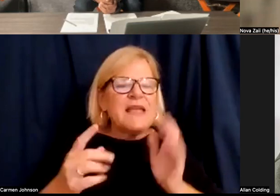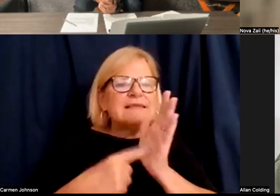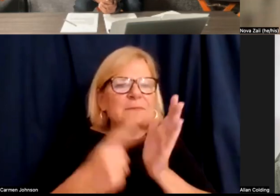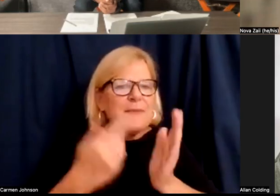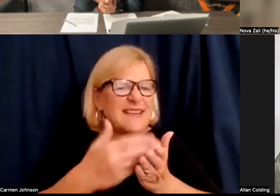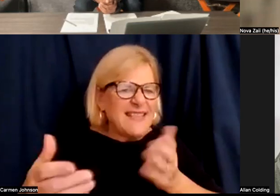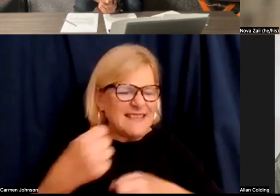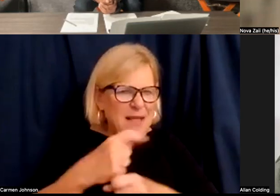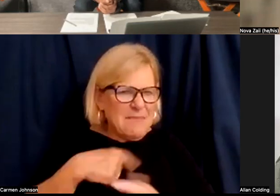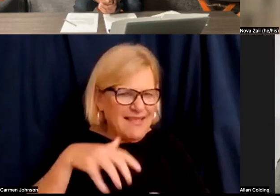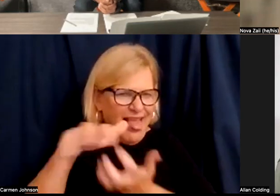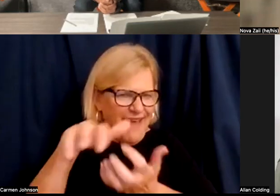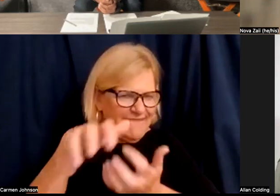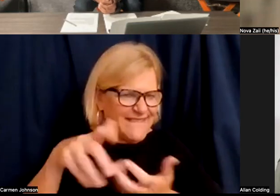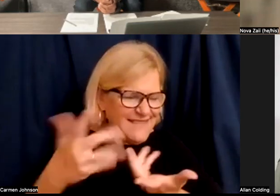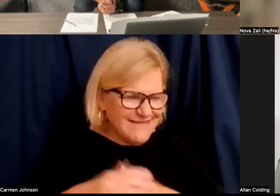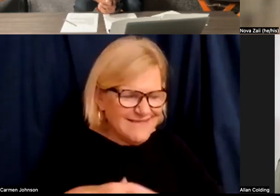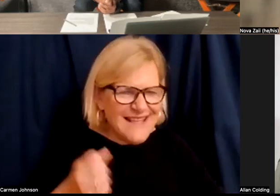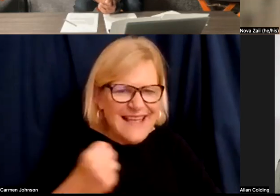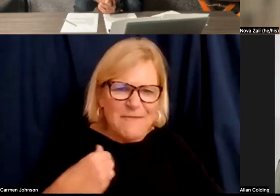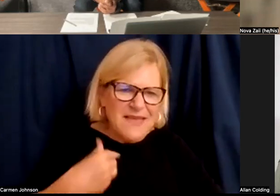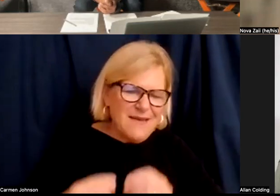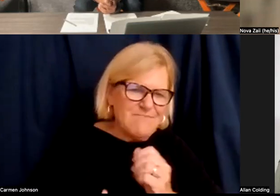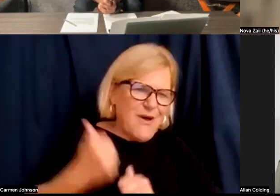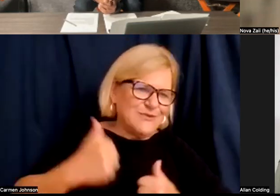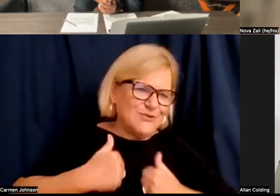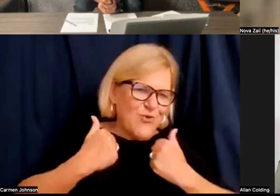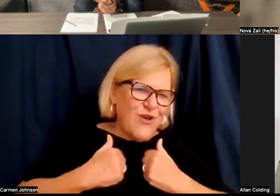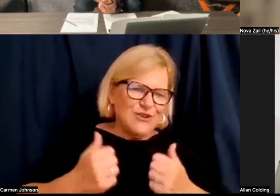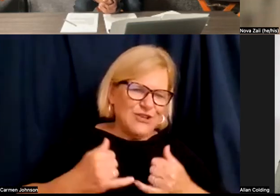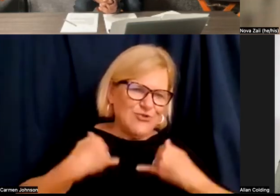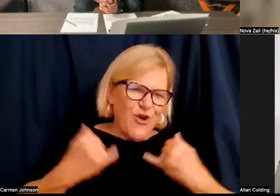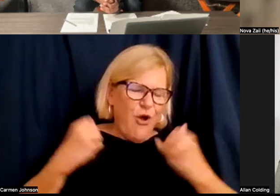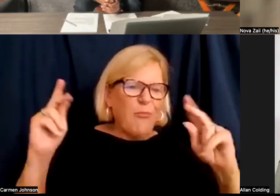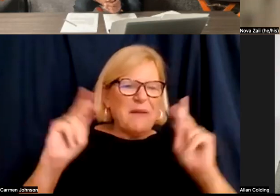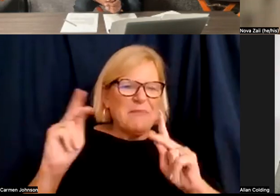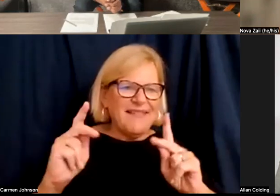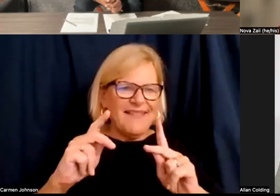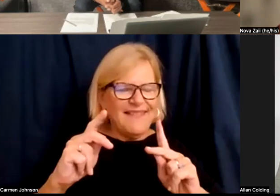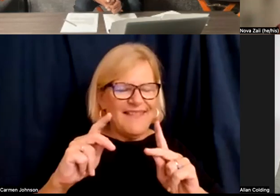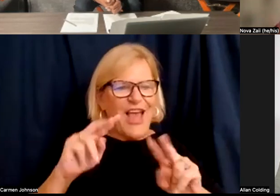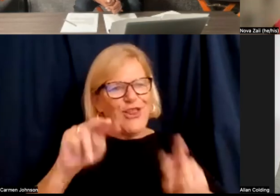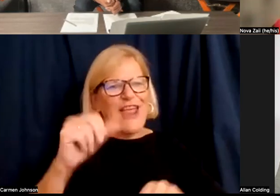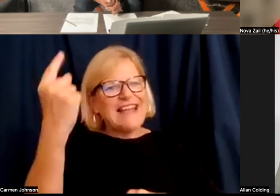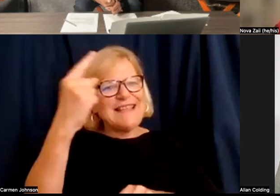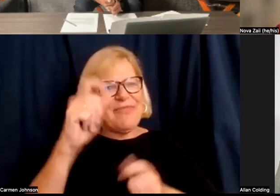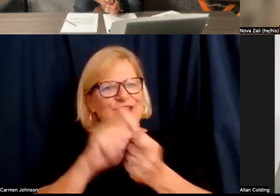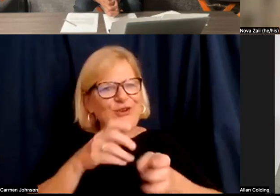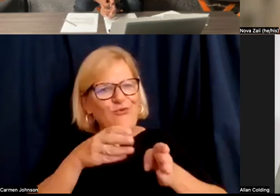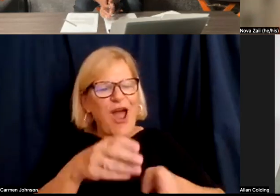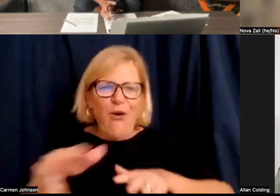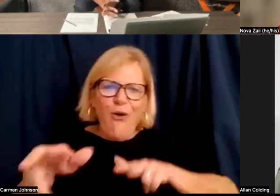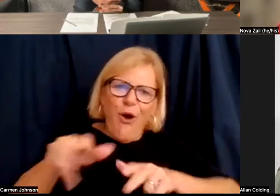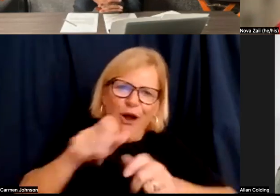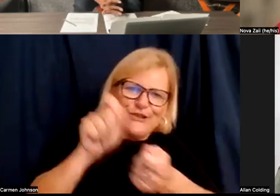things that crack me up in life that like give me the most joy are just people looking at something a certain way or walking